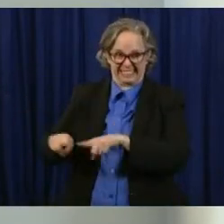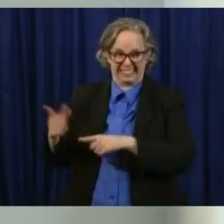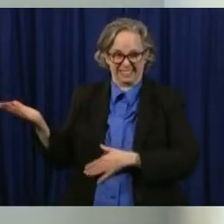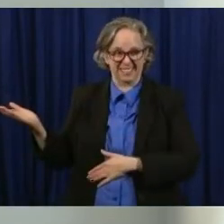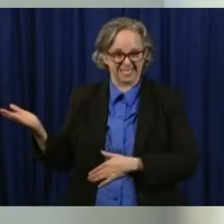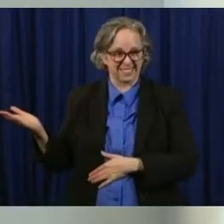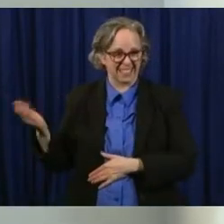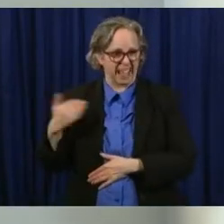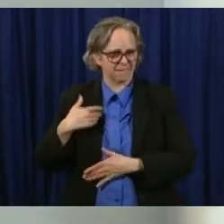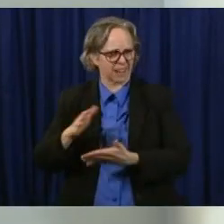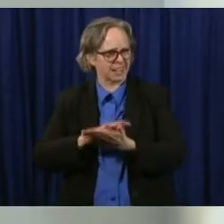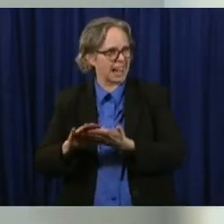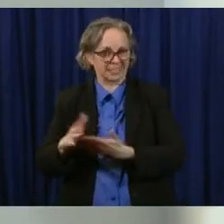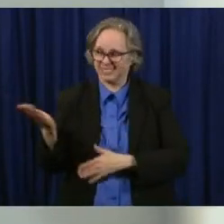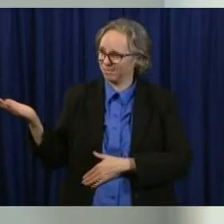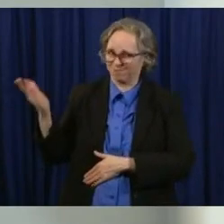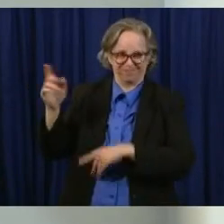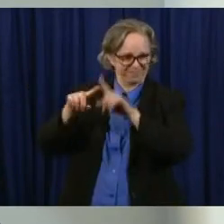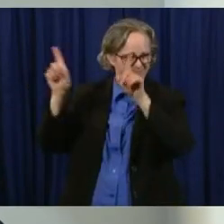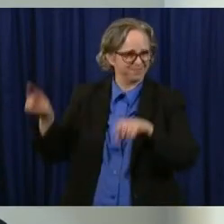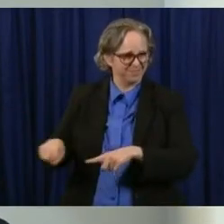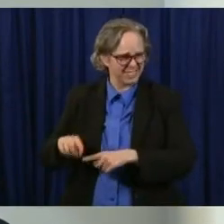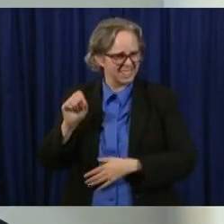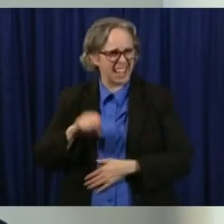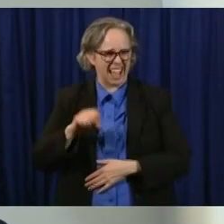there, yeah. Mental health.